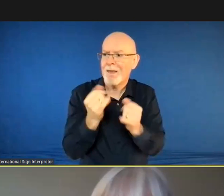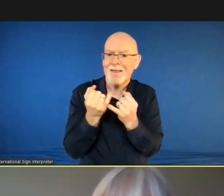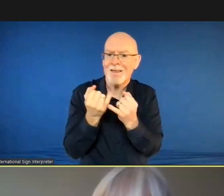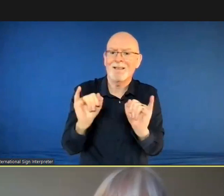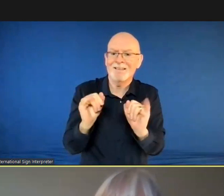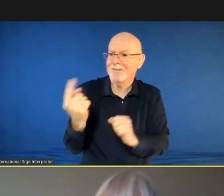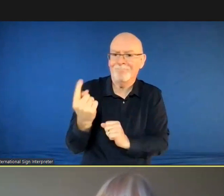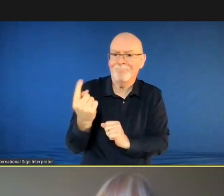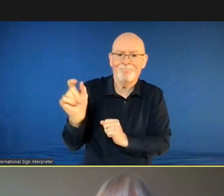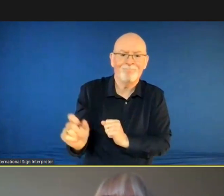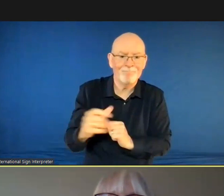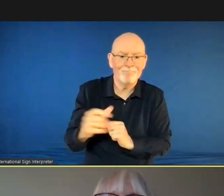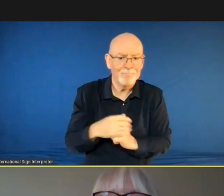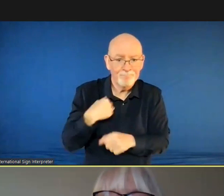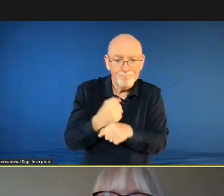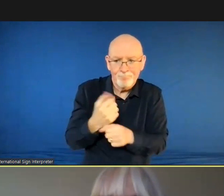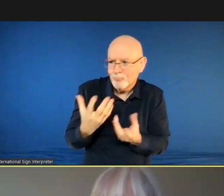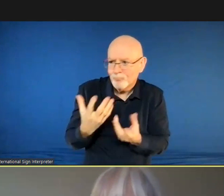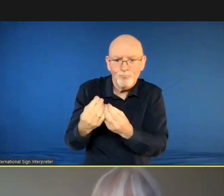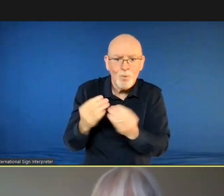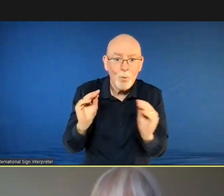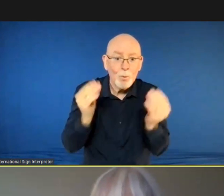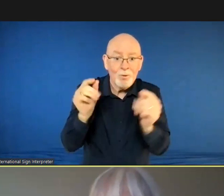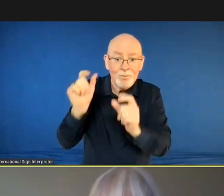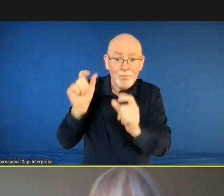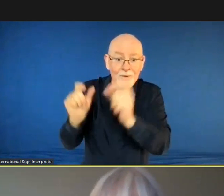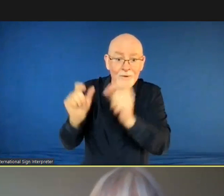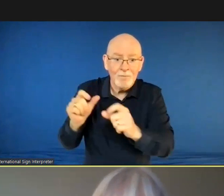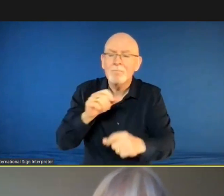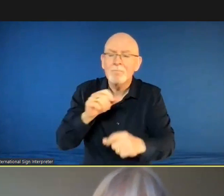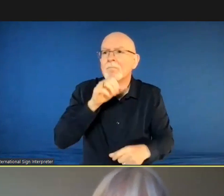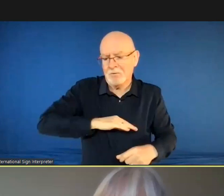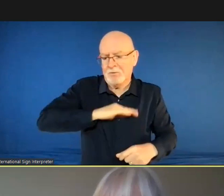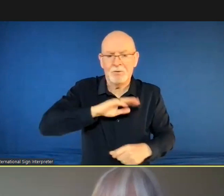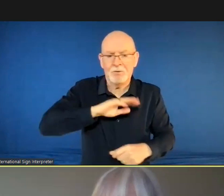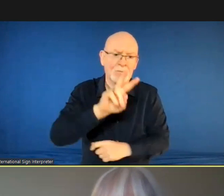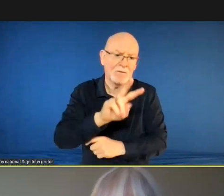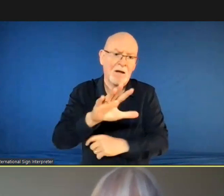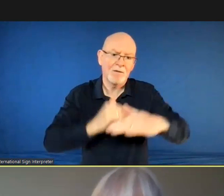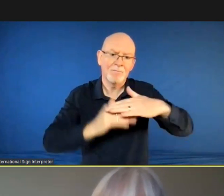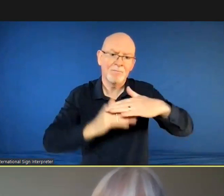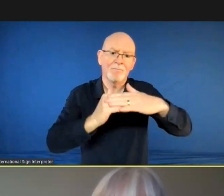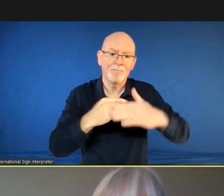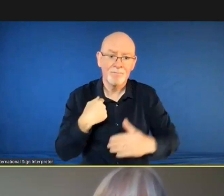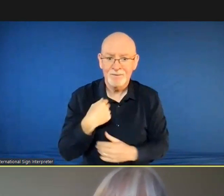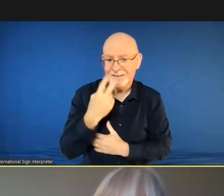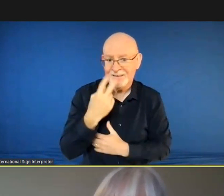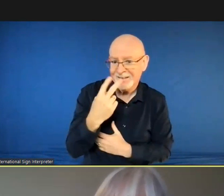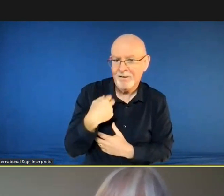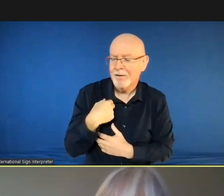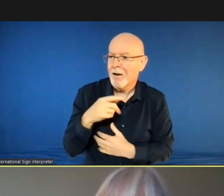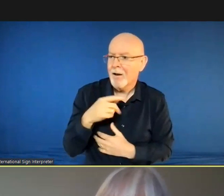25. And I think often when we talk about independence, the first thing that springs to mind is